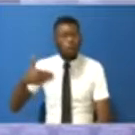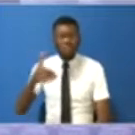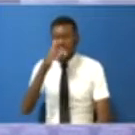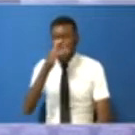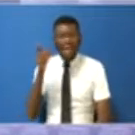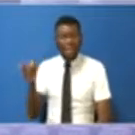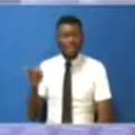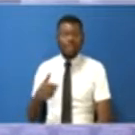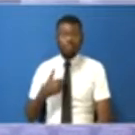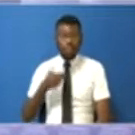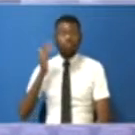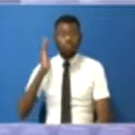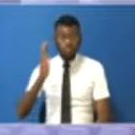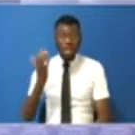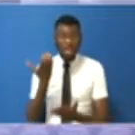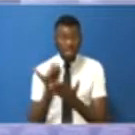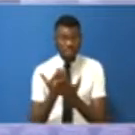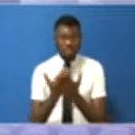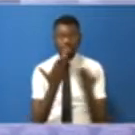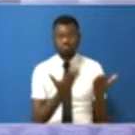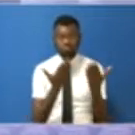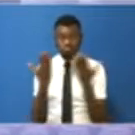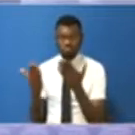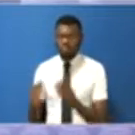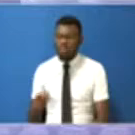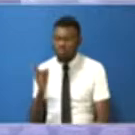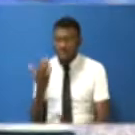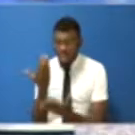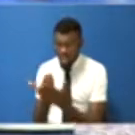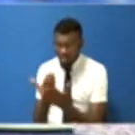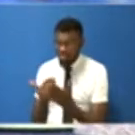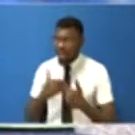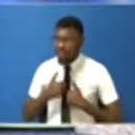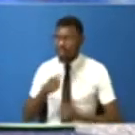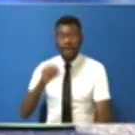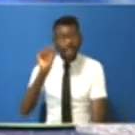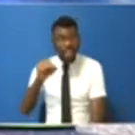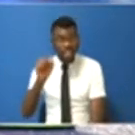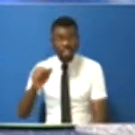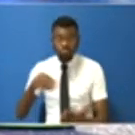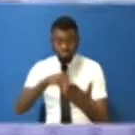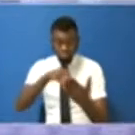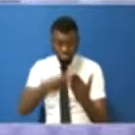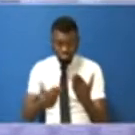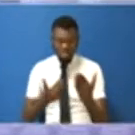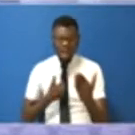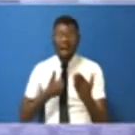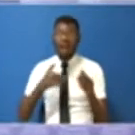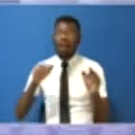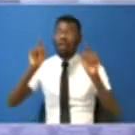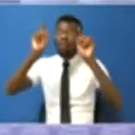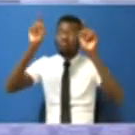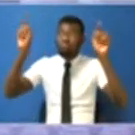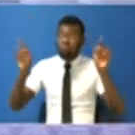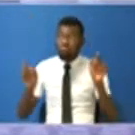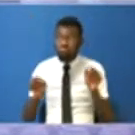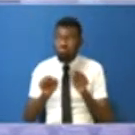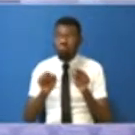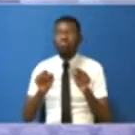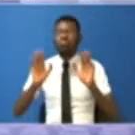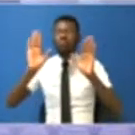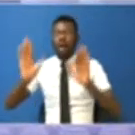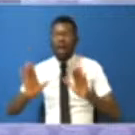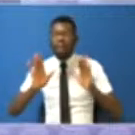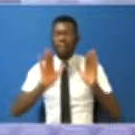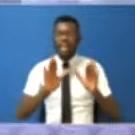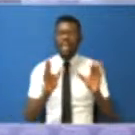glad to do that please you know you say you have some evidence to this experience because we have receipts of billboards and you know different meetings of